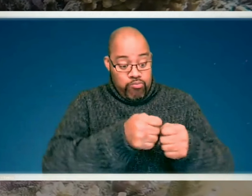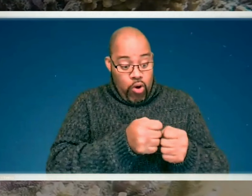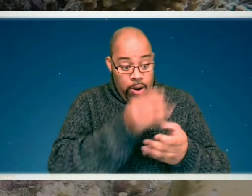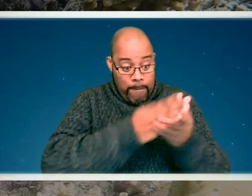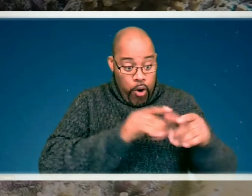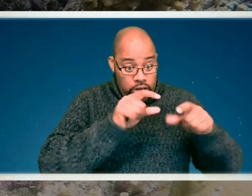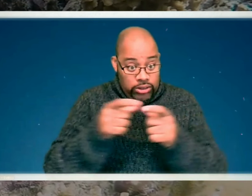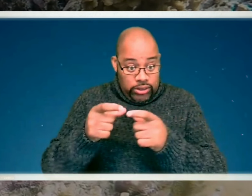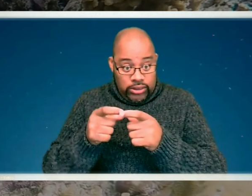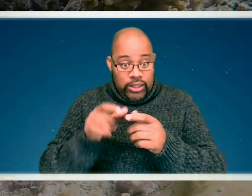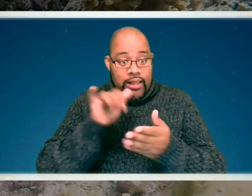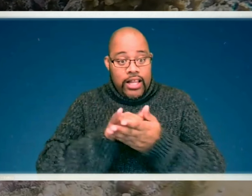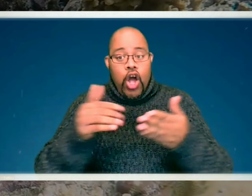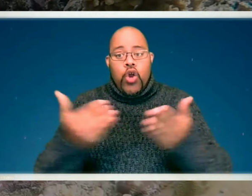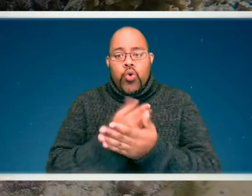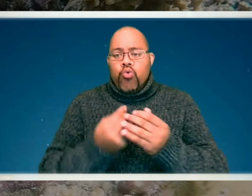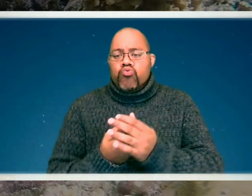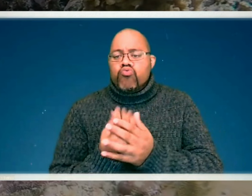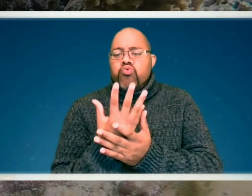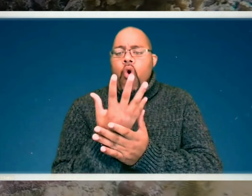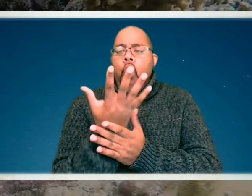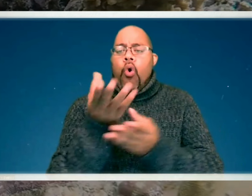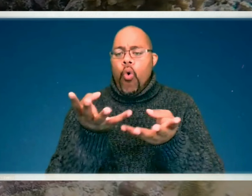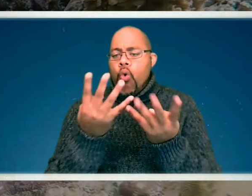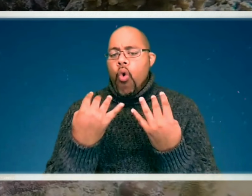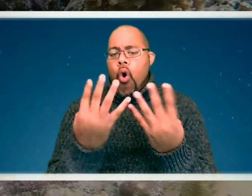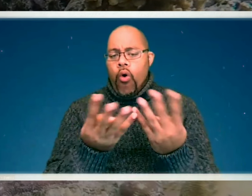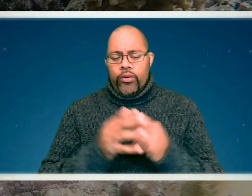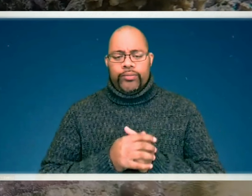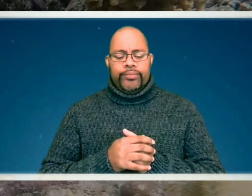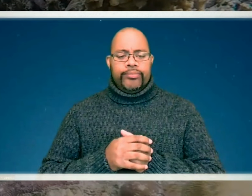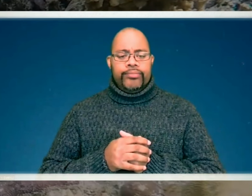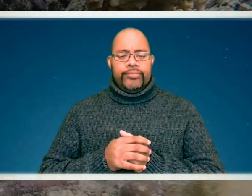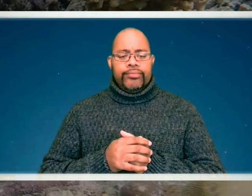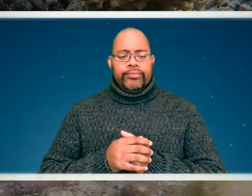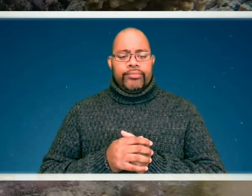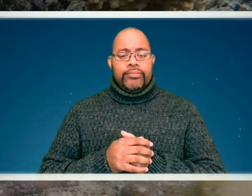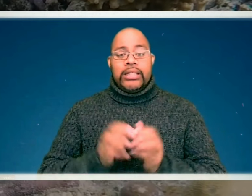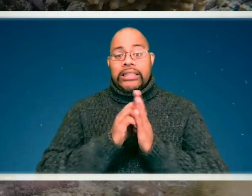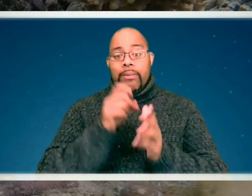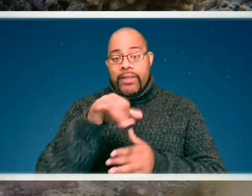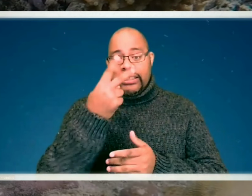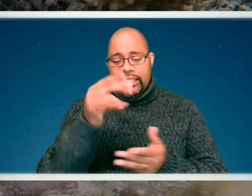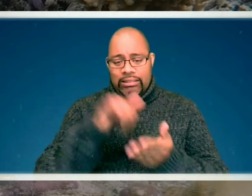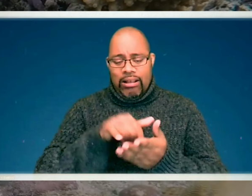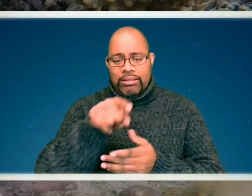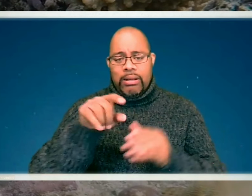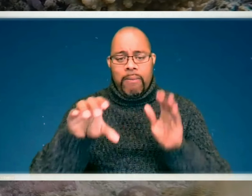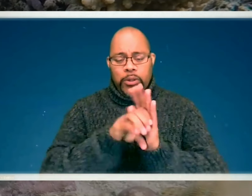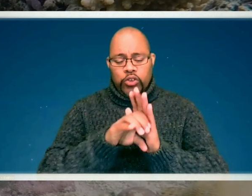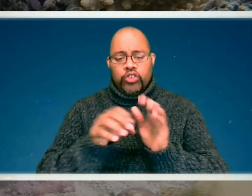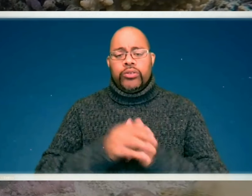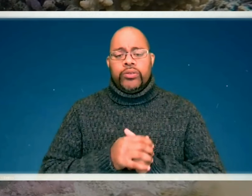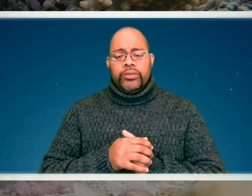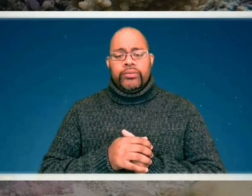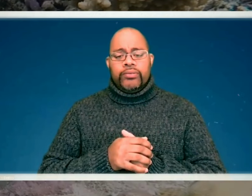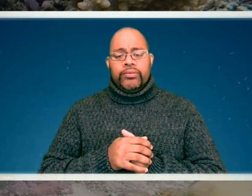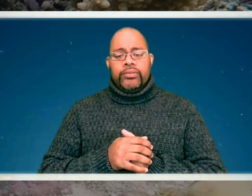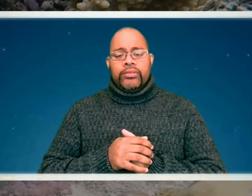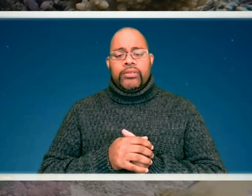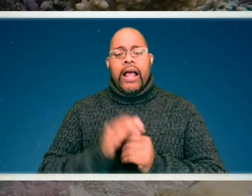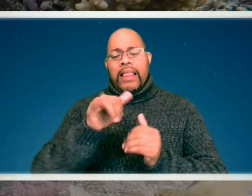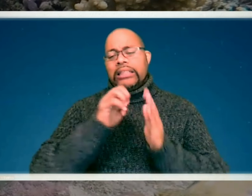parts, and from these broken parts, a new individual can grow. Now, an example here is a regeneration. Now, in the figure you see here is an example